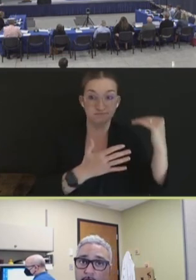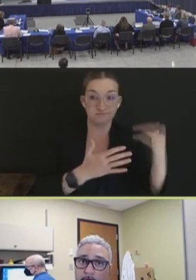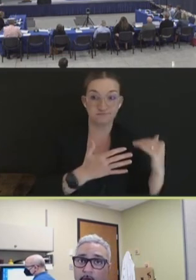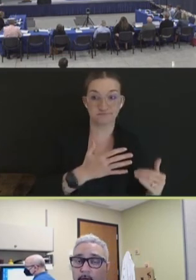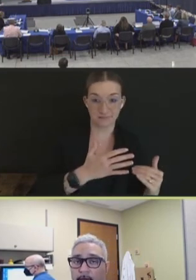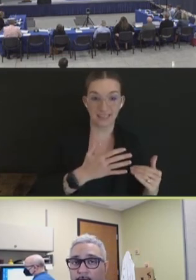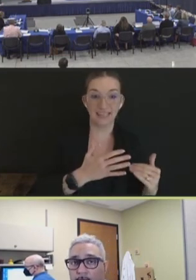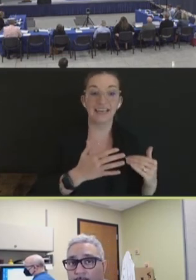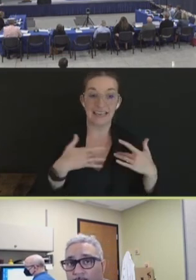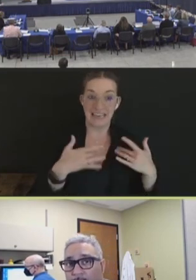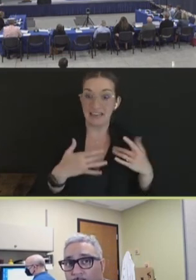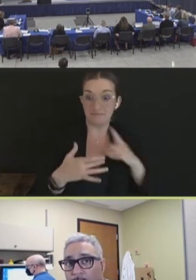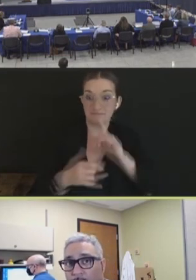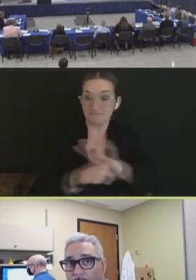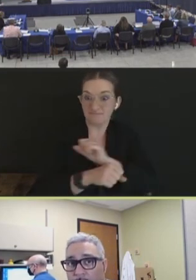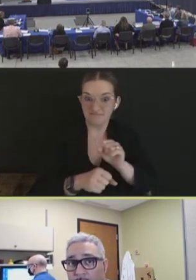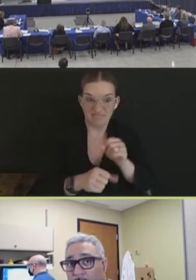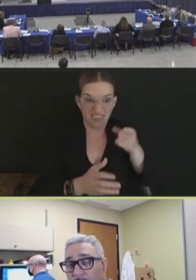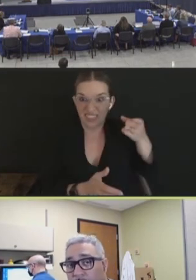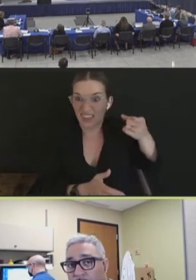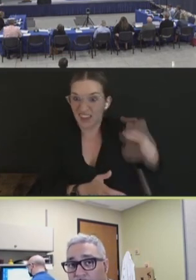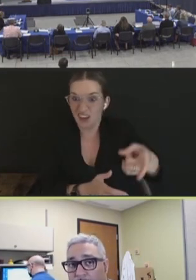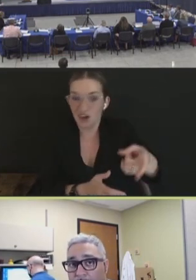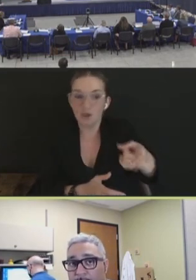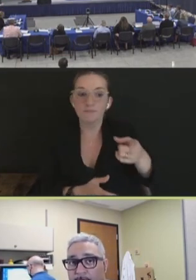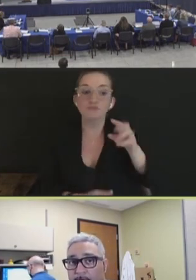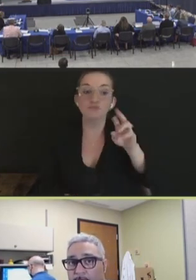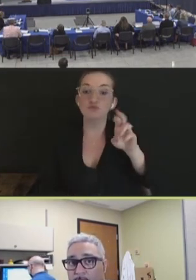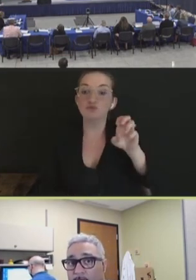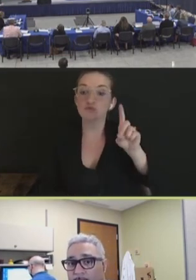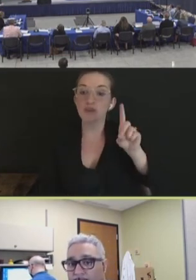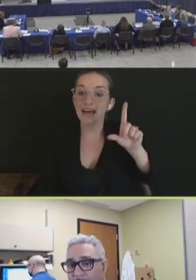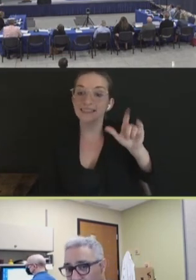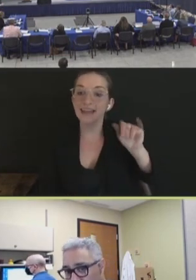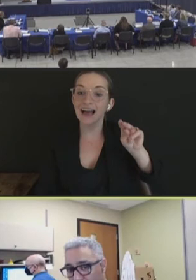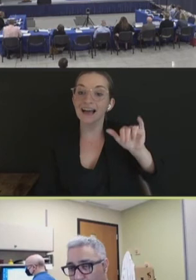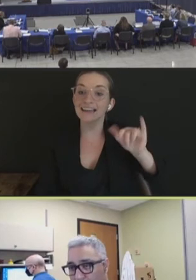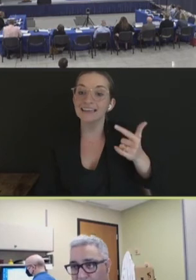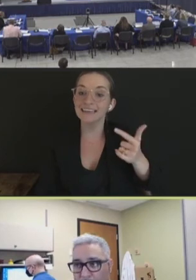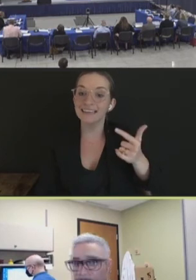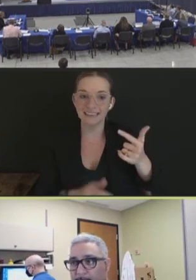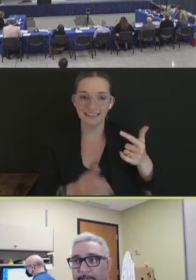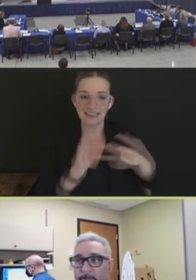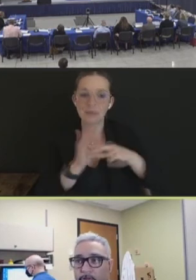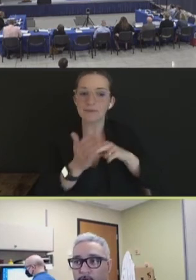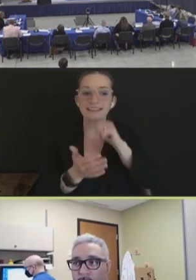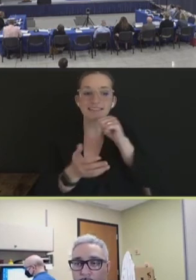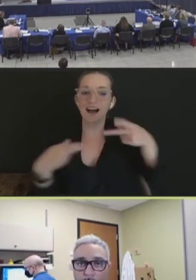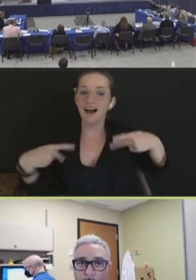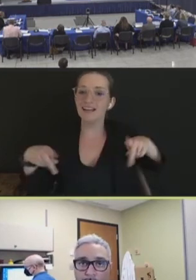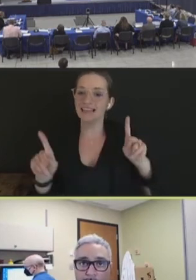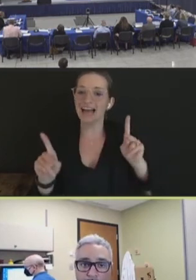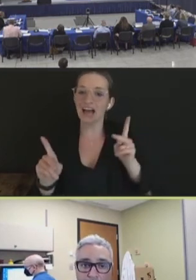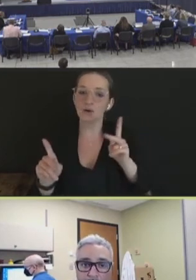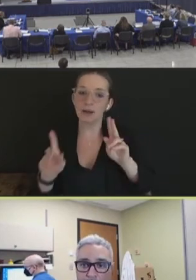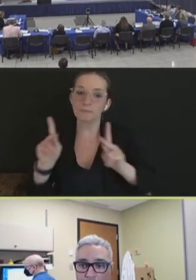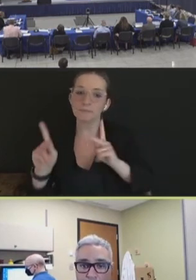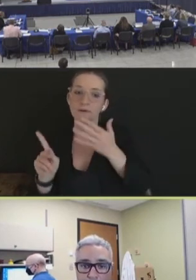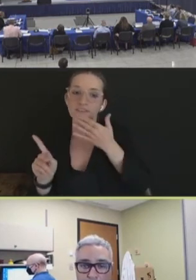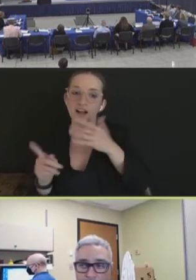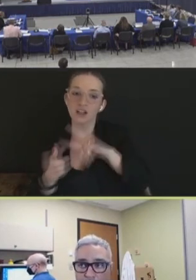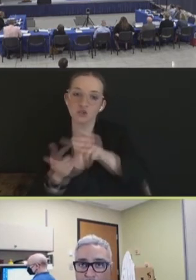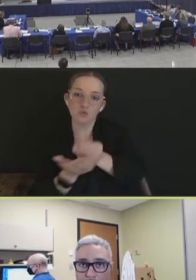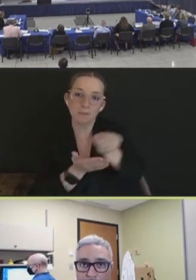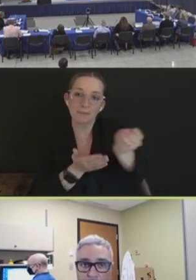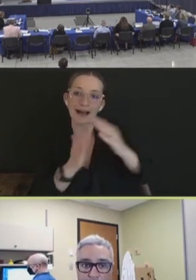of, not allowing communities of color to buy houses in certain areas. And that white box right there shows some of the text and the